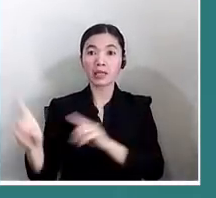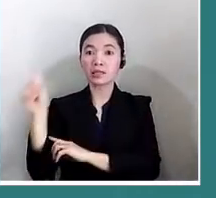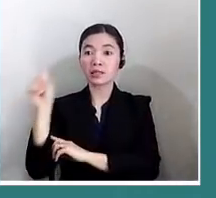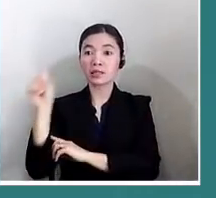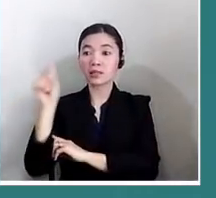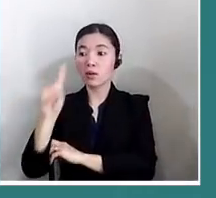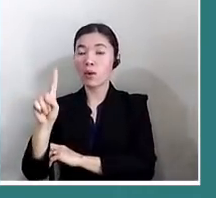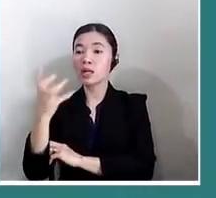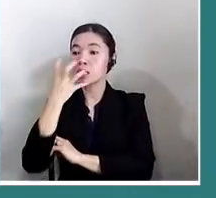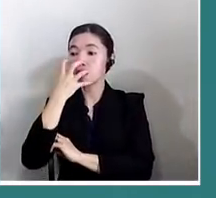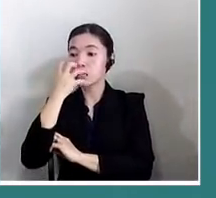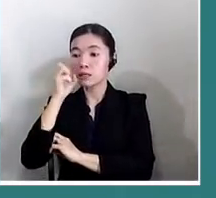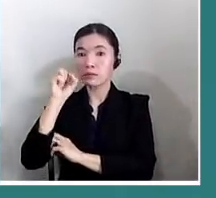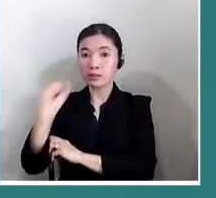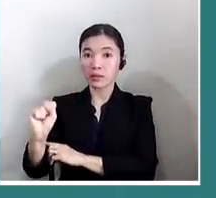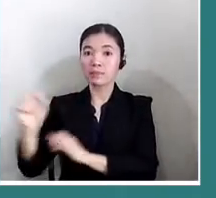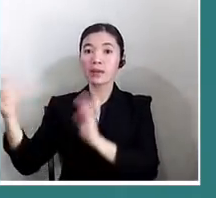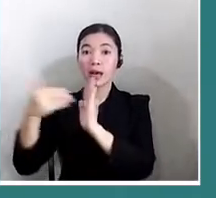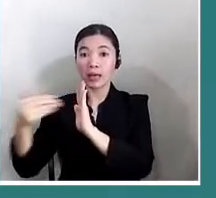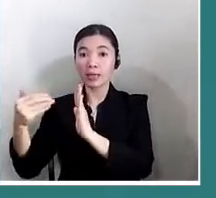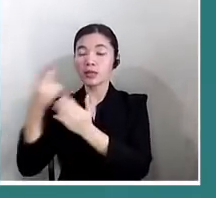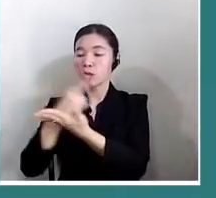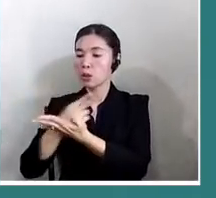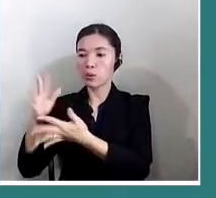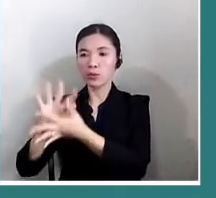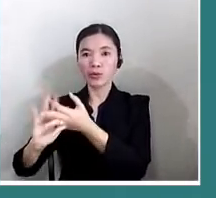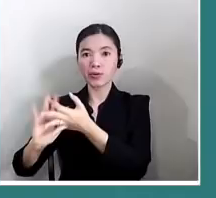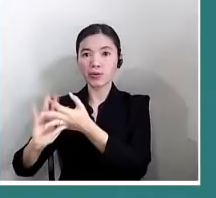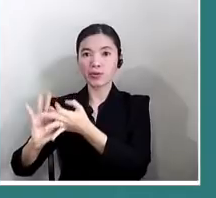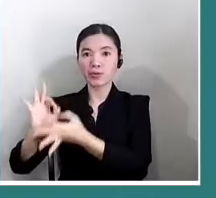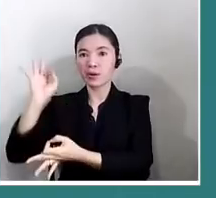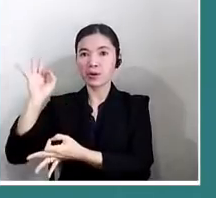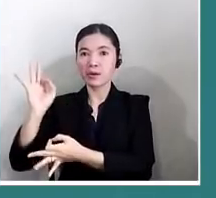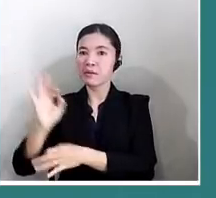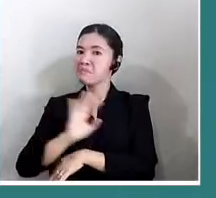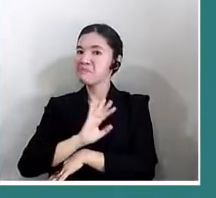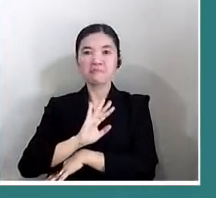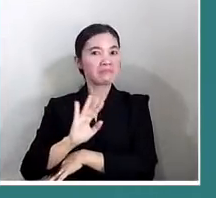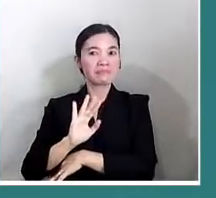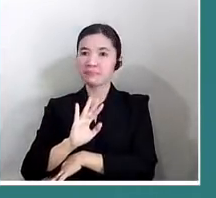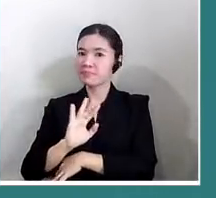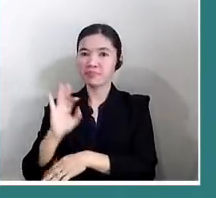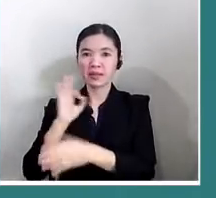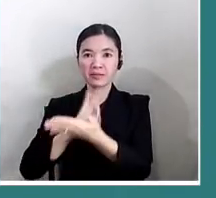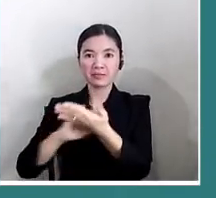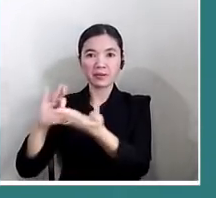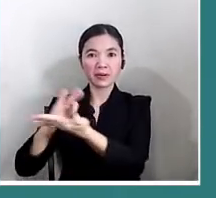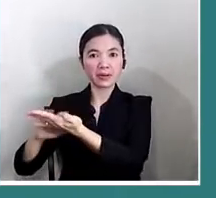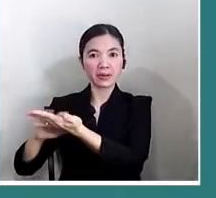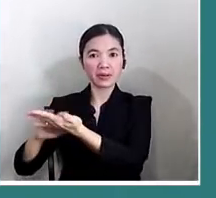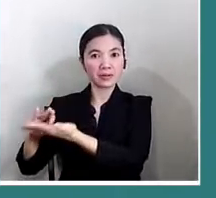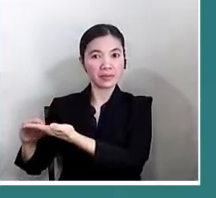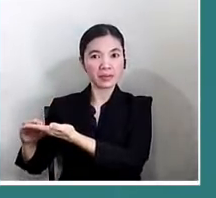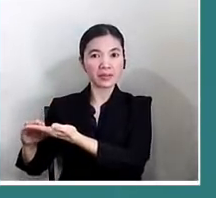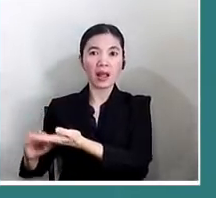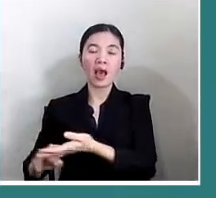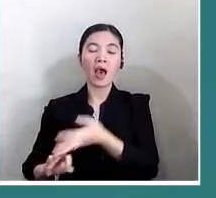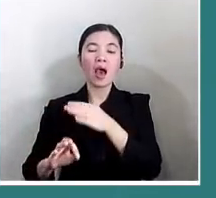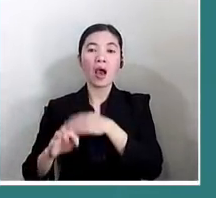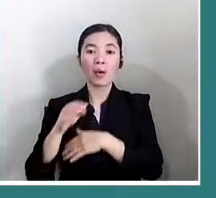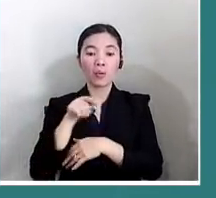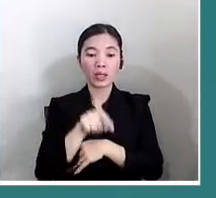blasphemes against the Holy Spirit will not be forgiven. When they take you